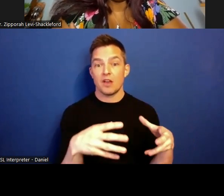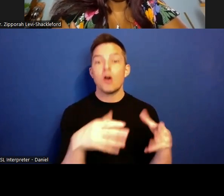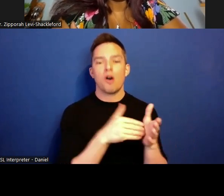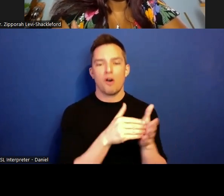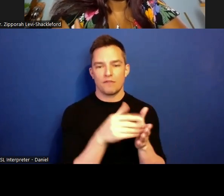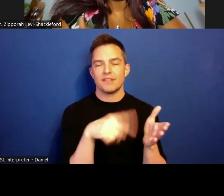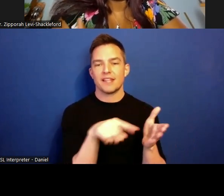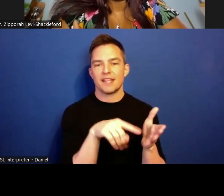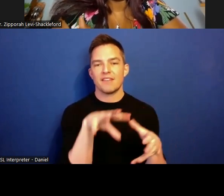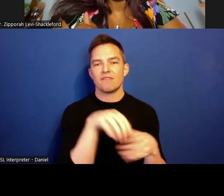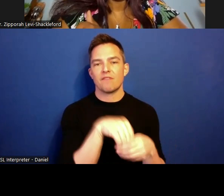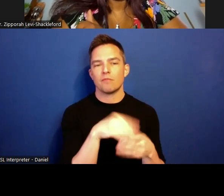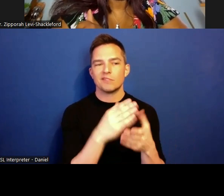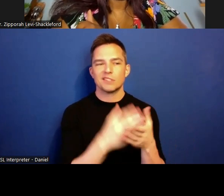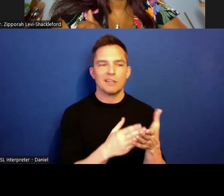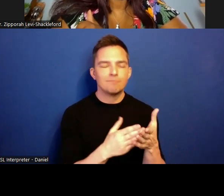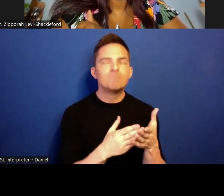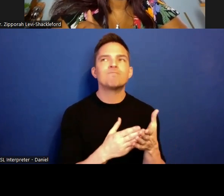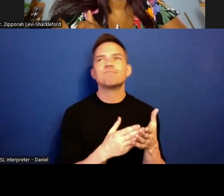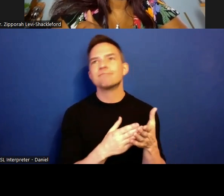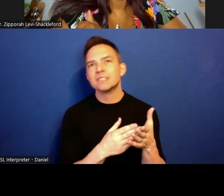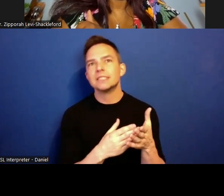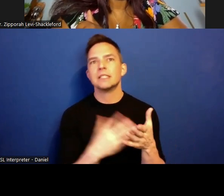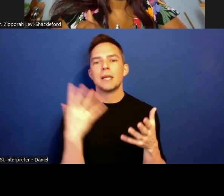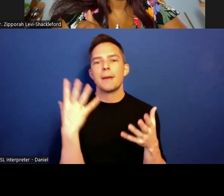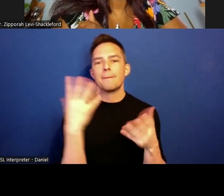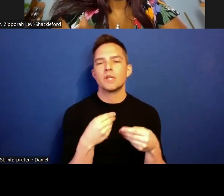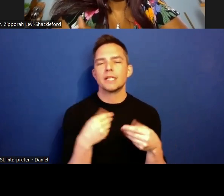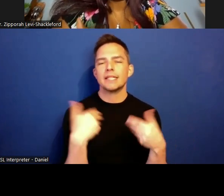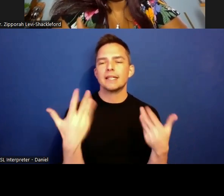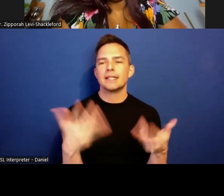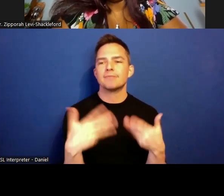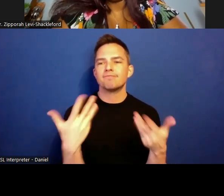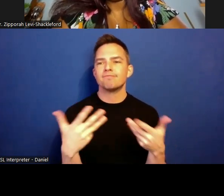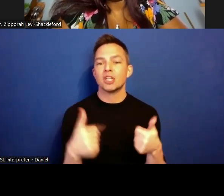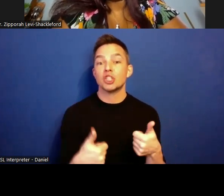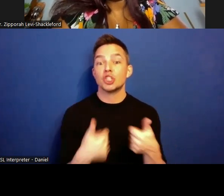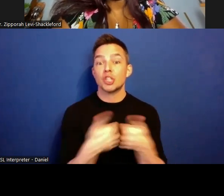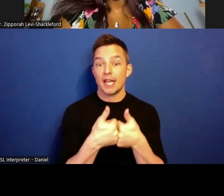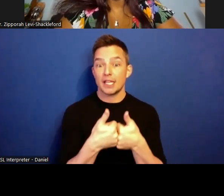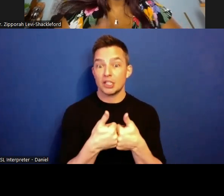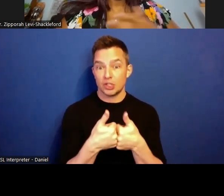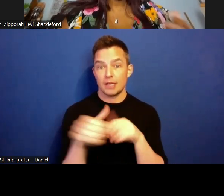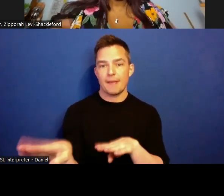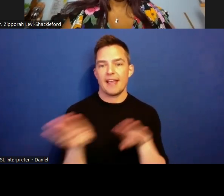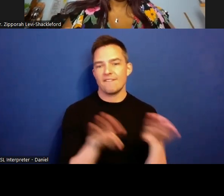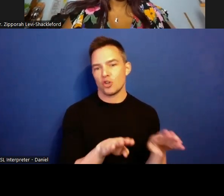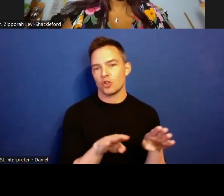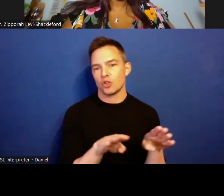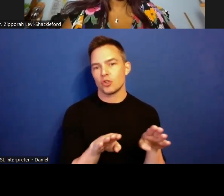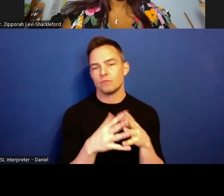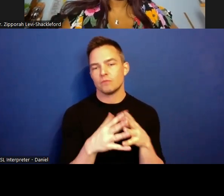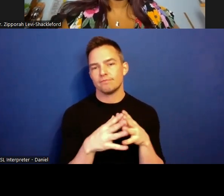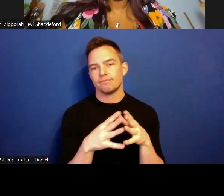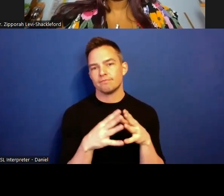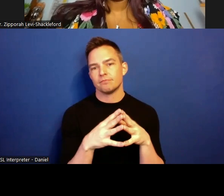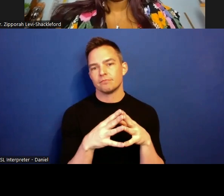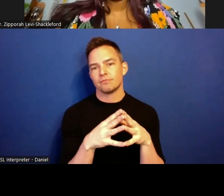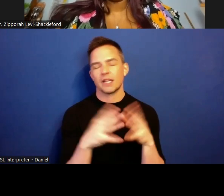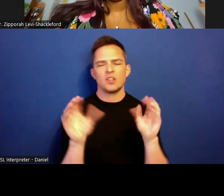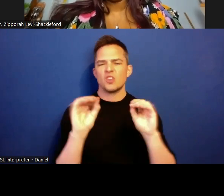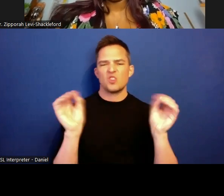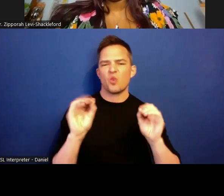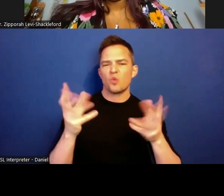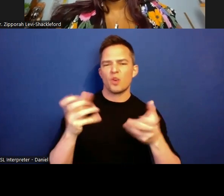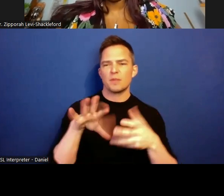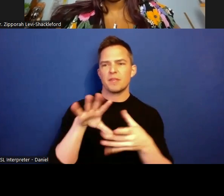who engaged in some pretty um, challenging behavior. So, nobody wanted to